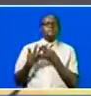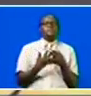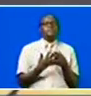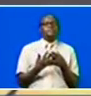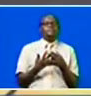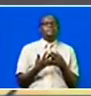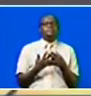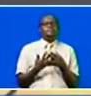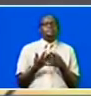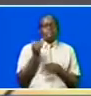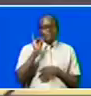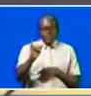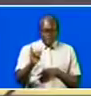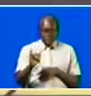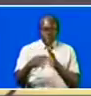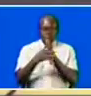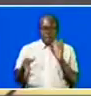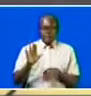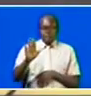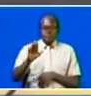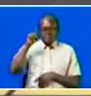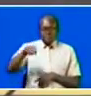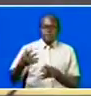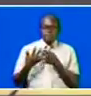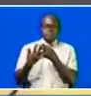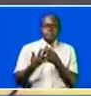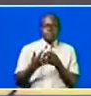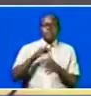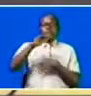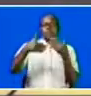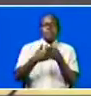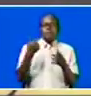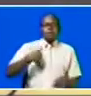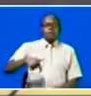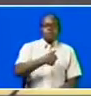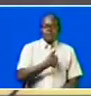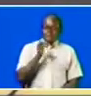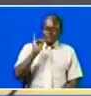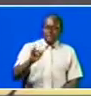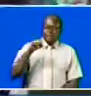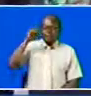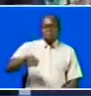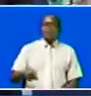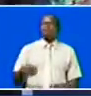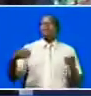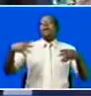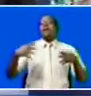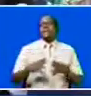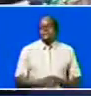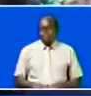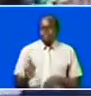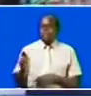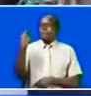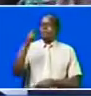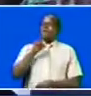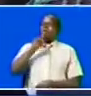the next term, that will be his legacy. He will jail all of us. That you can take to the bank. For the president